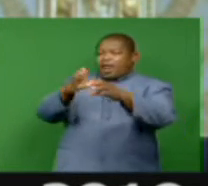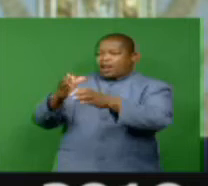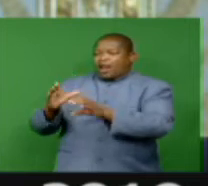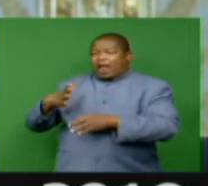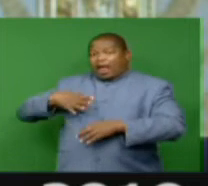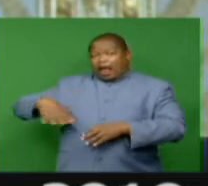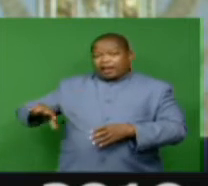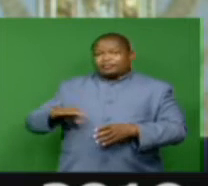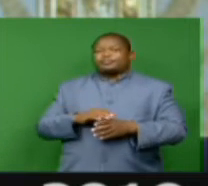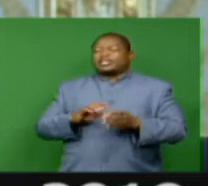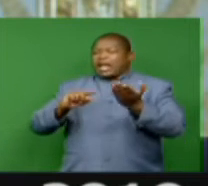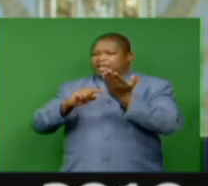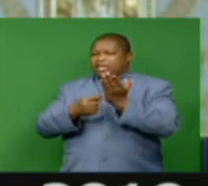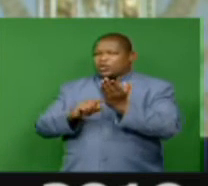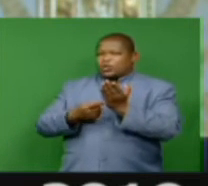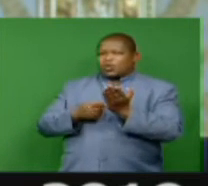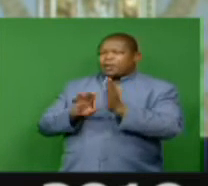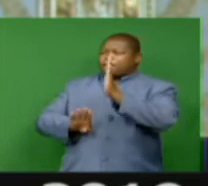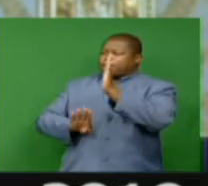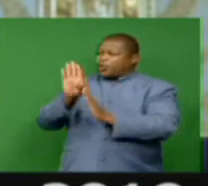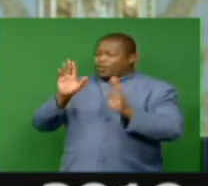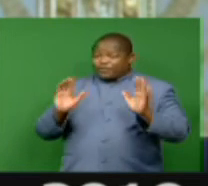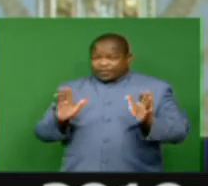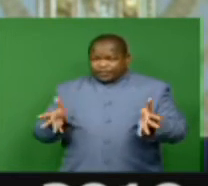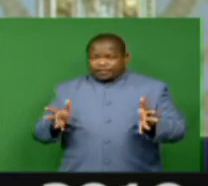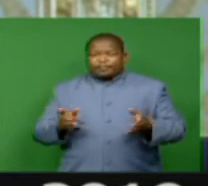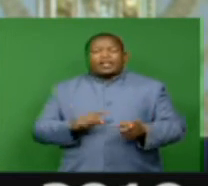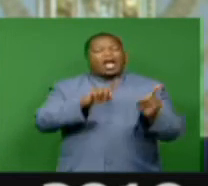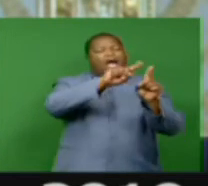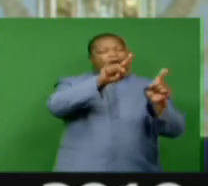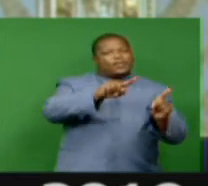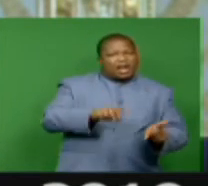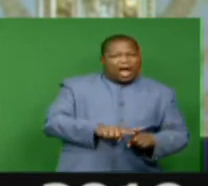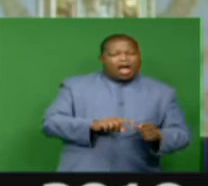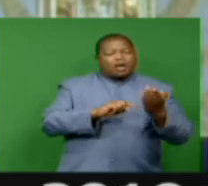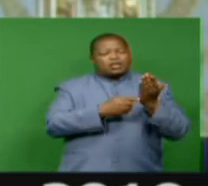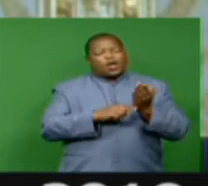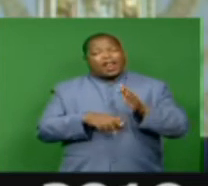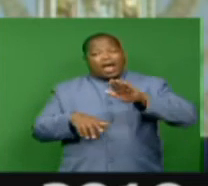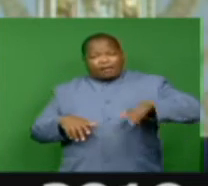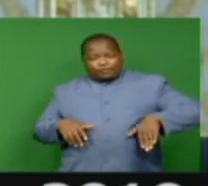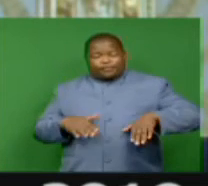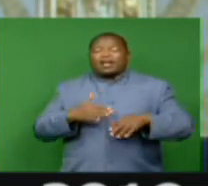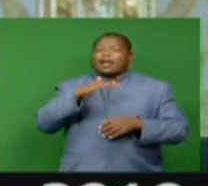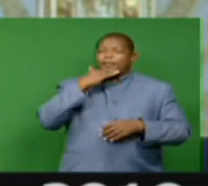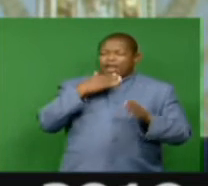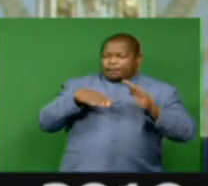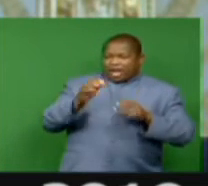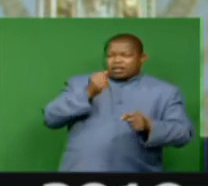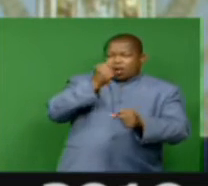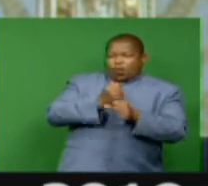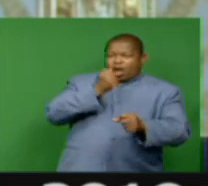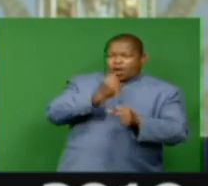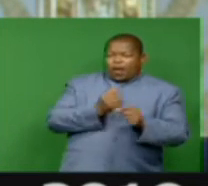requires concerted global efforts to ensure that the gains in the economy are